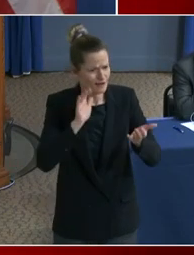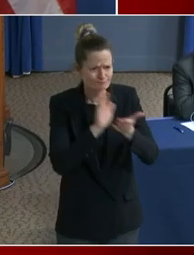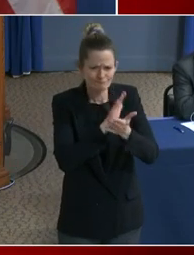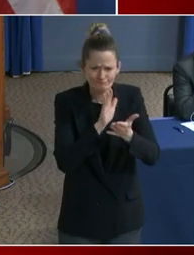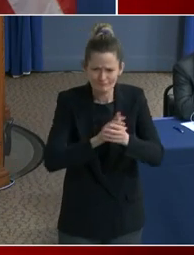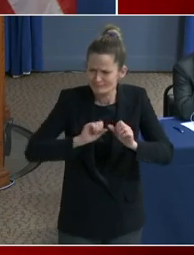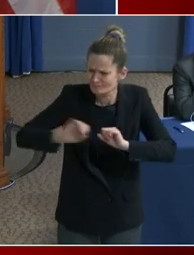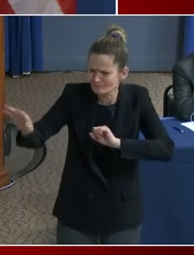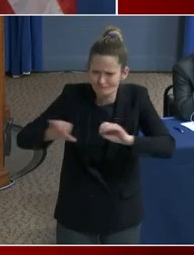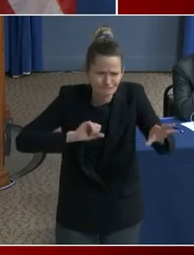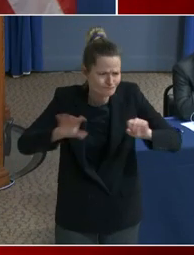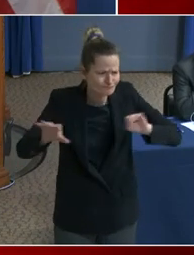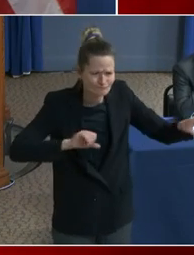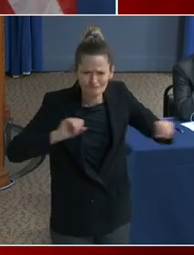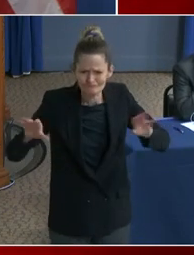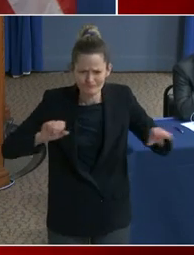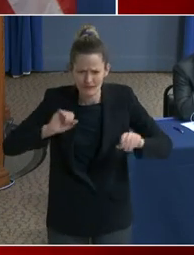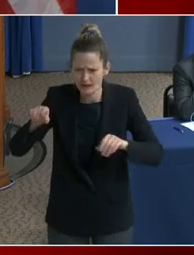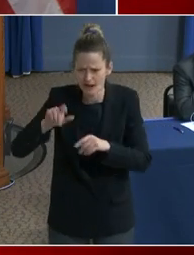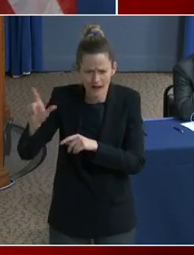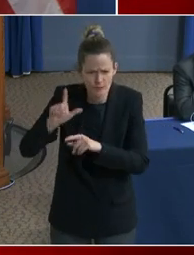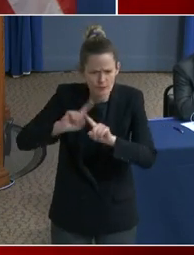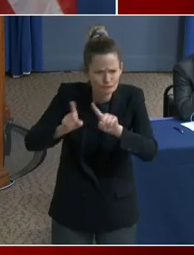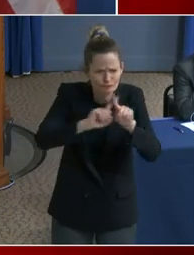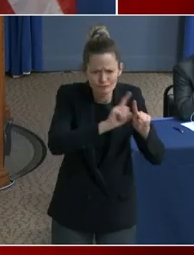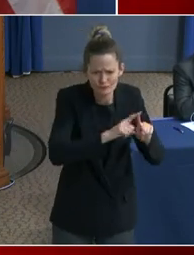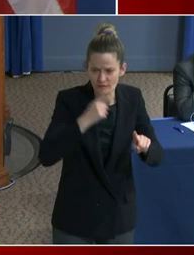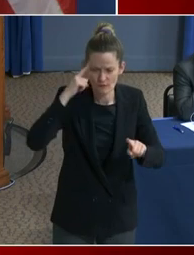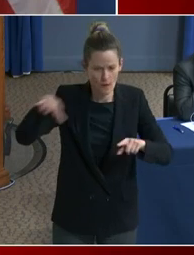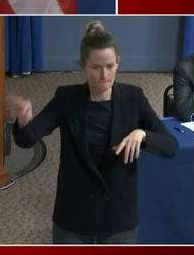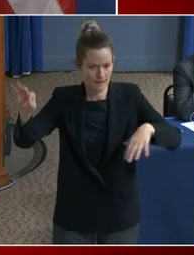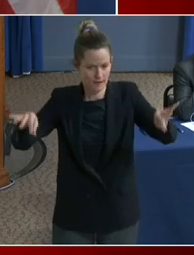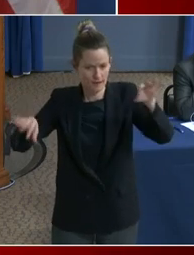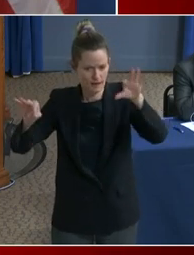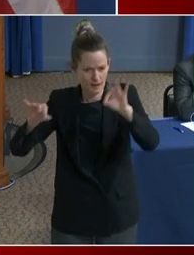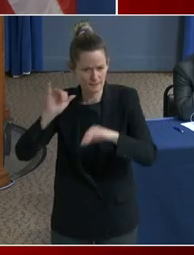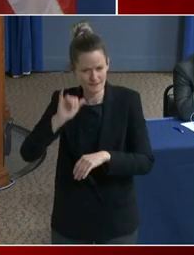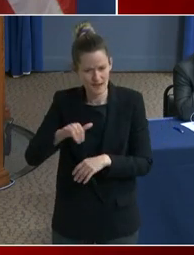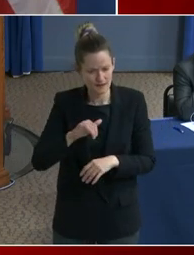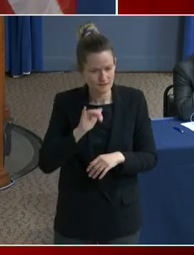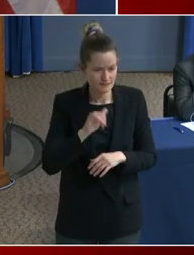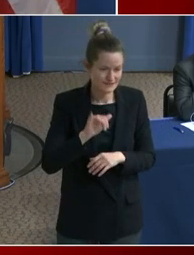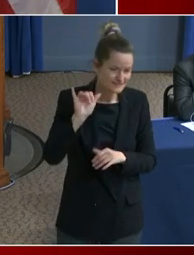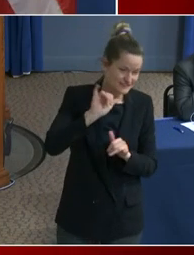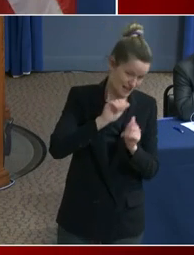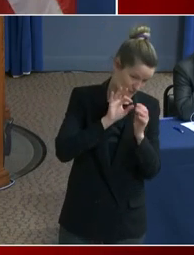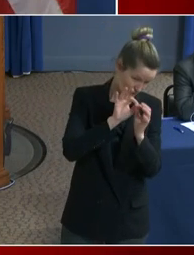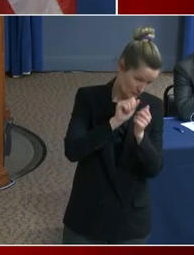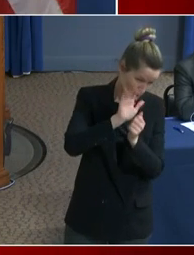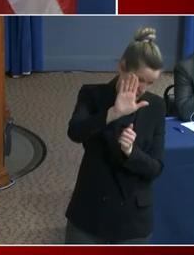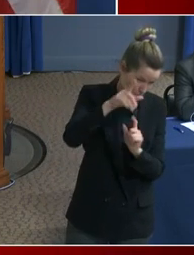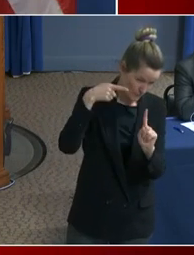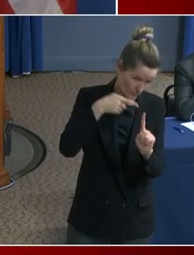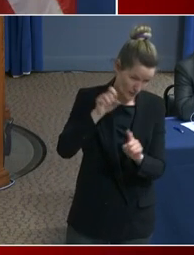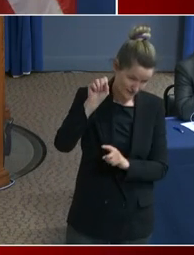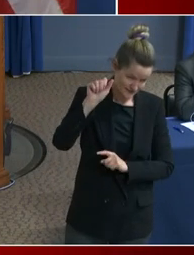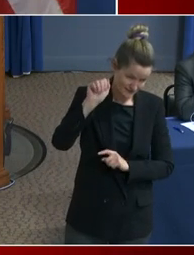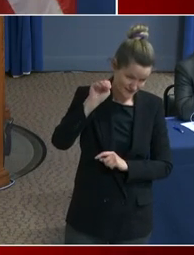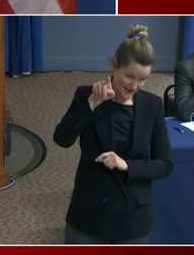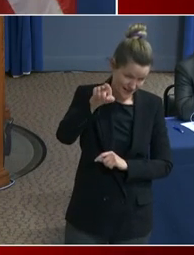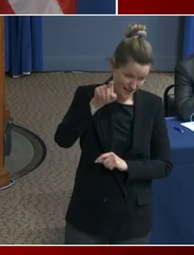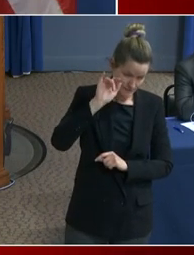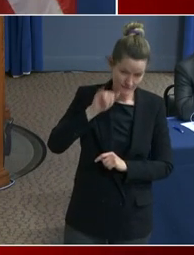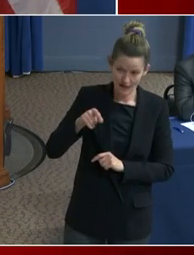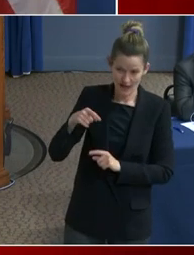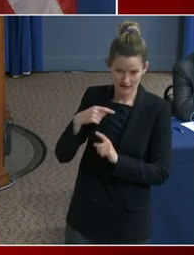those. So as the president emphasized earlier, to your point, Sam, their recommendations to us is